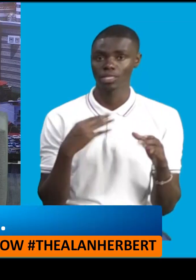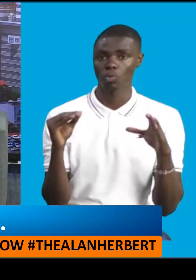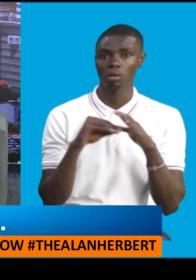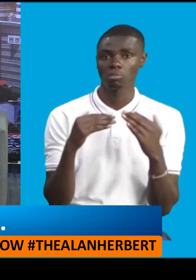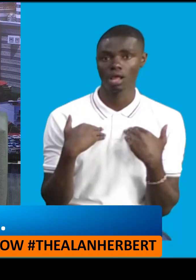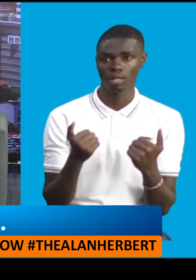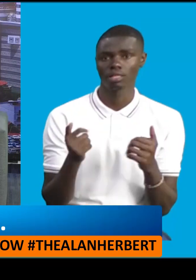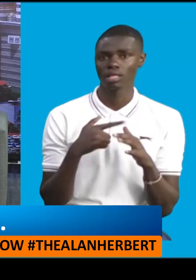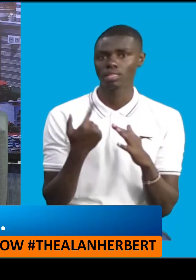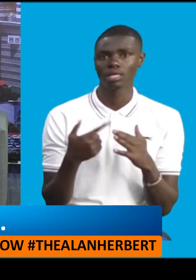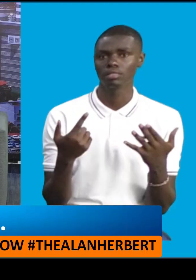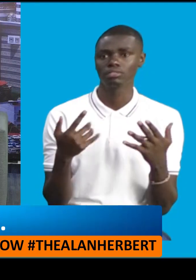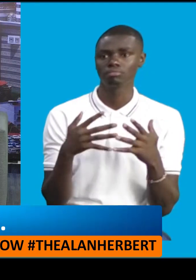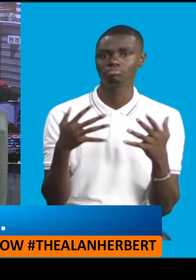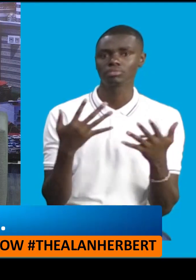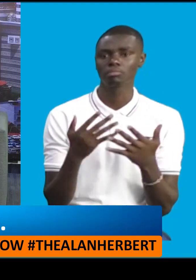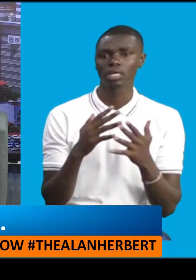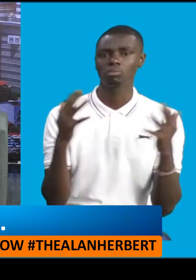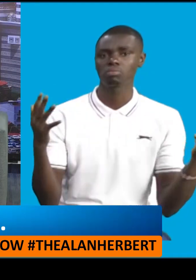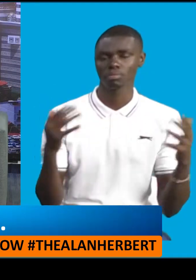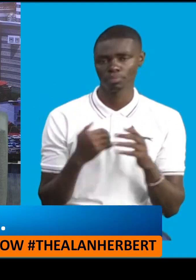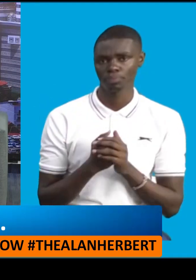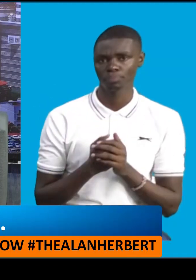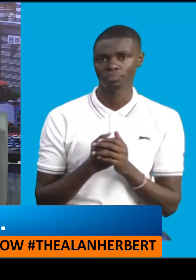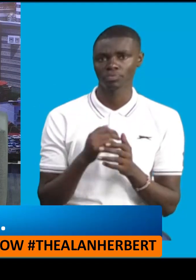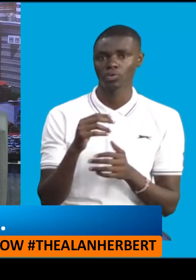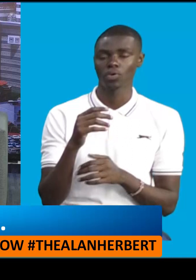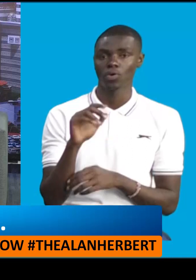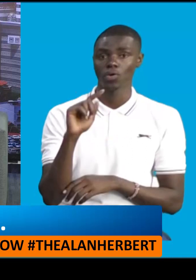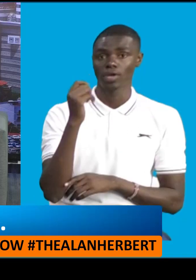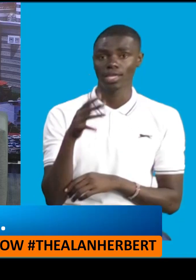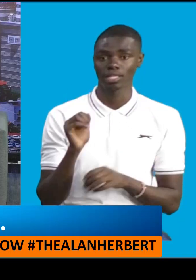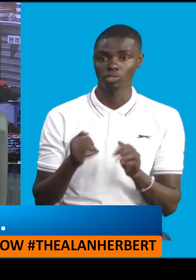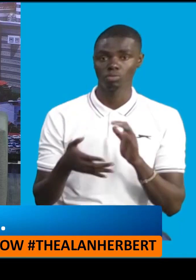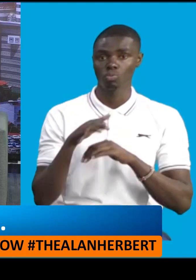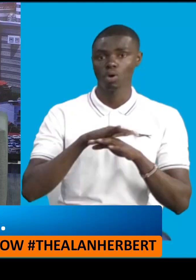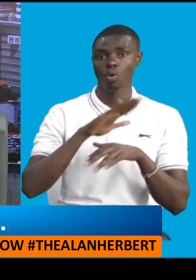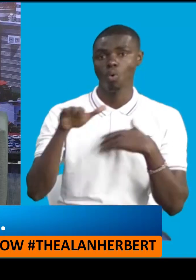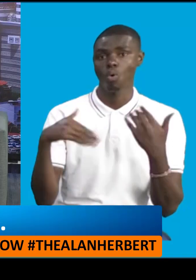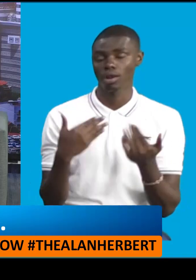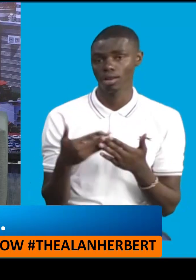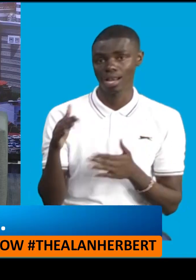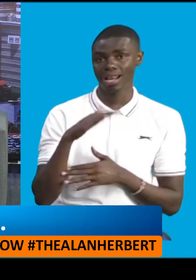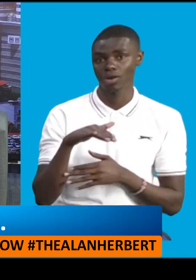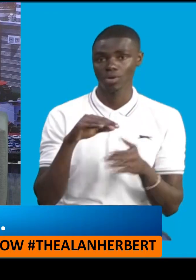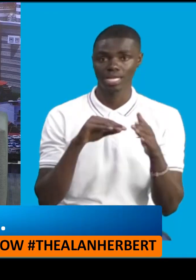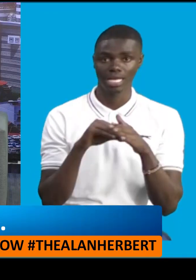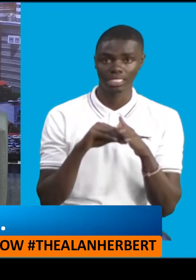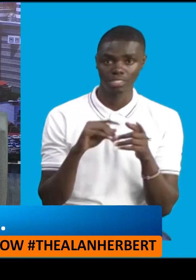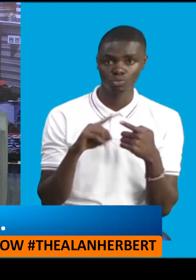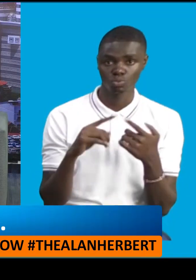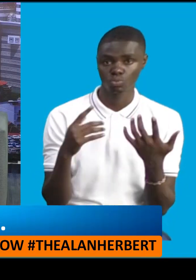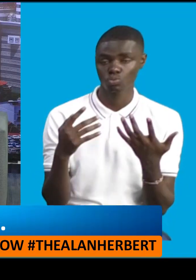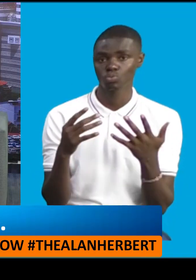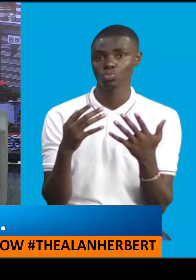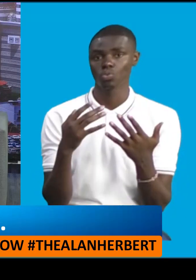there and they put in health, then the scope widened a little bit so that Kenyans can be covered all round in access